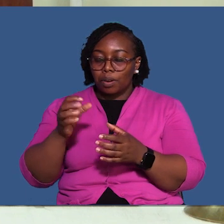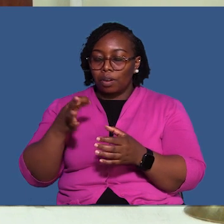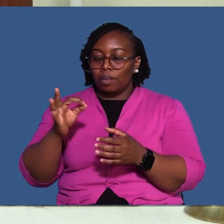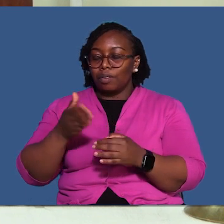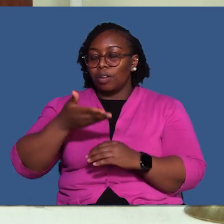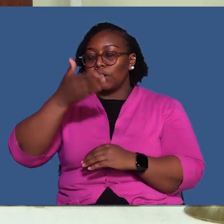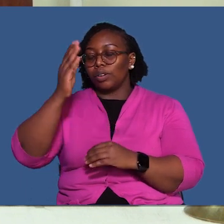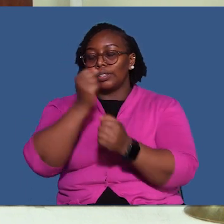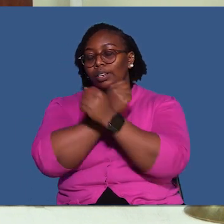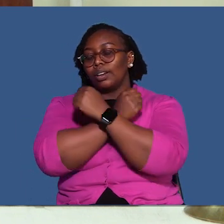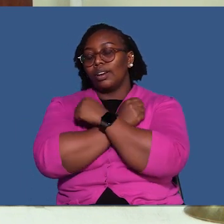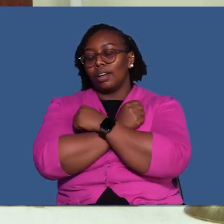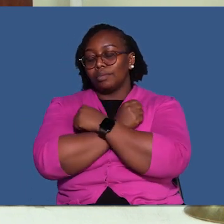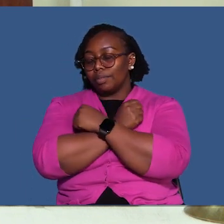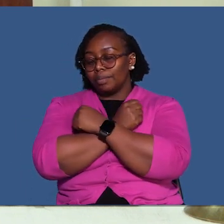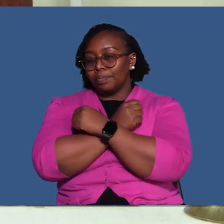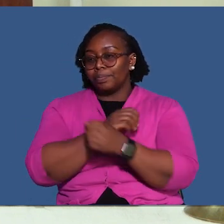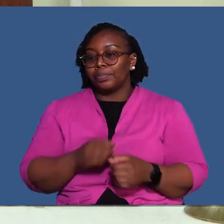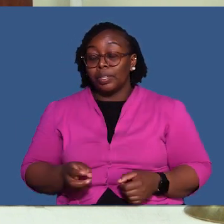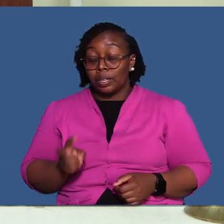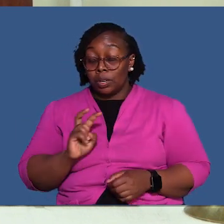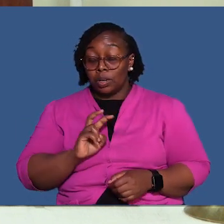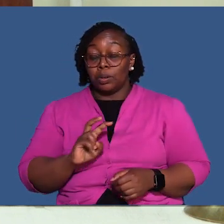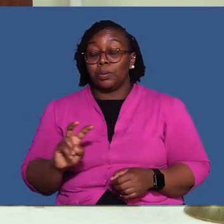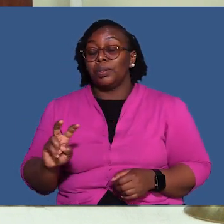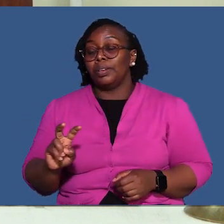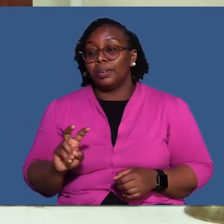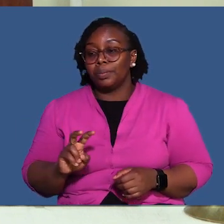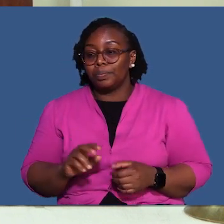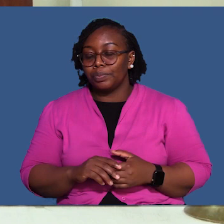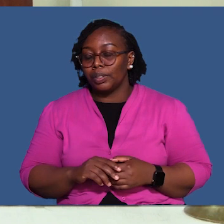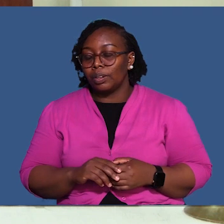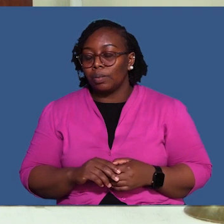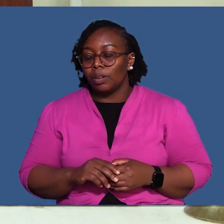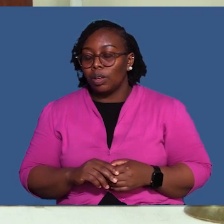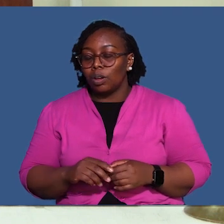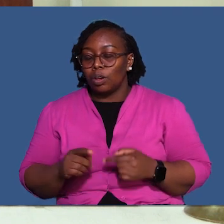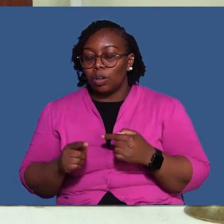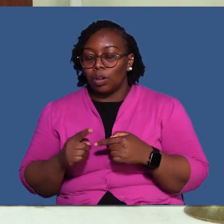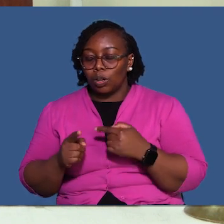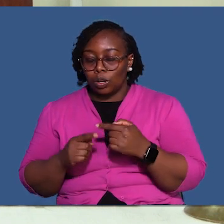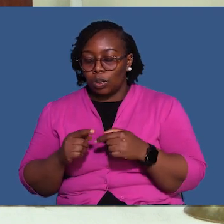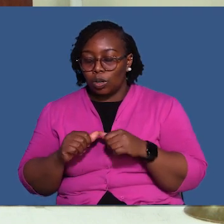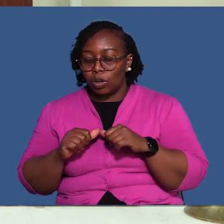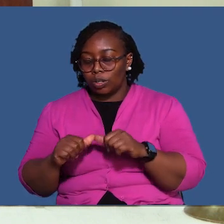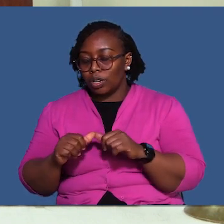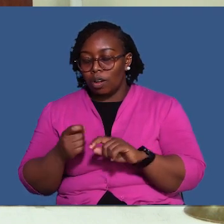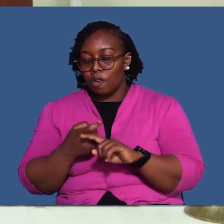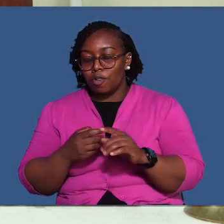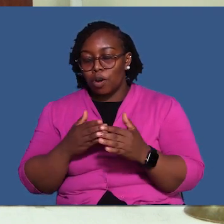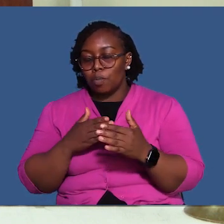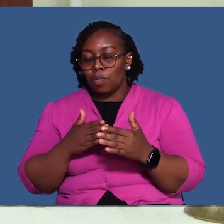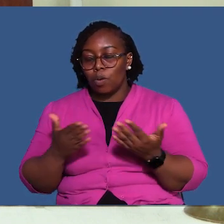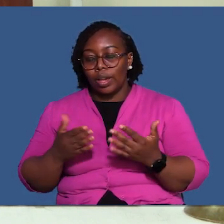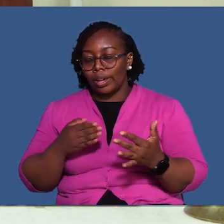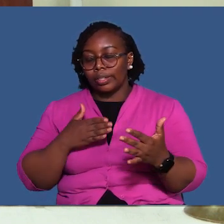love. And we look at where we will continue from where we left yesterday,